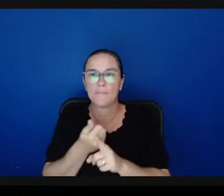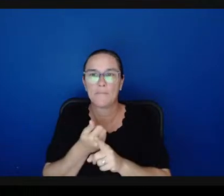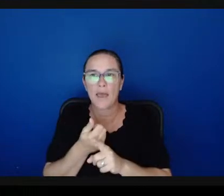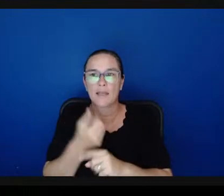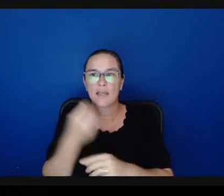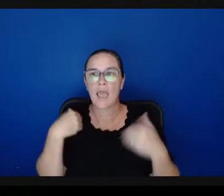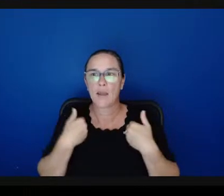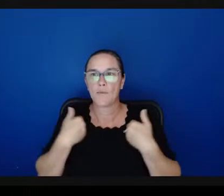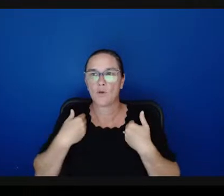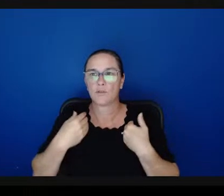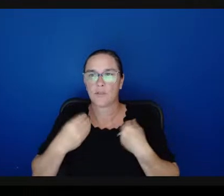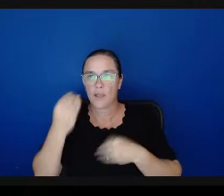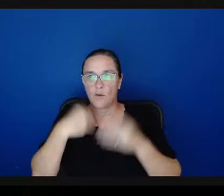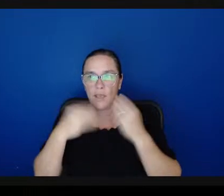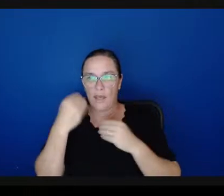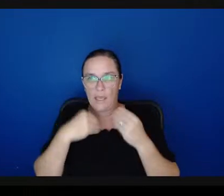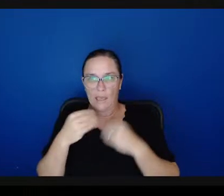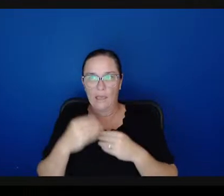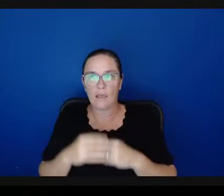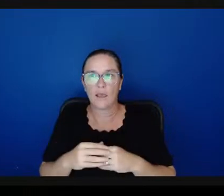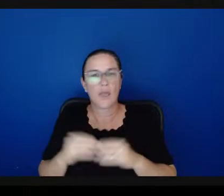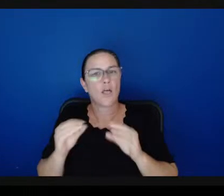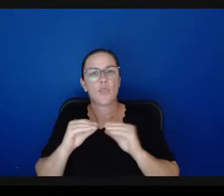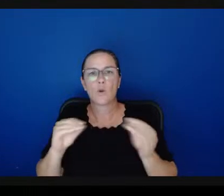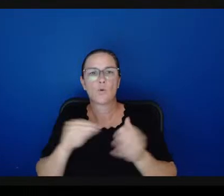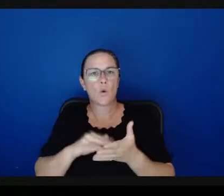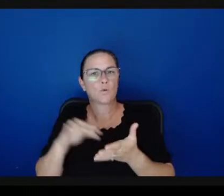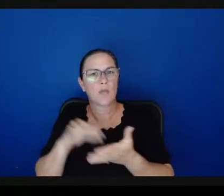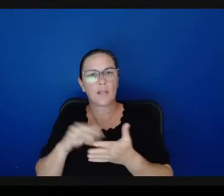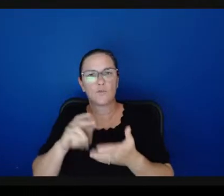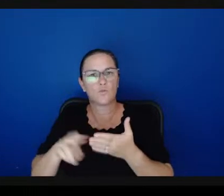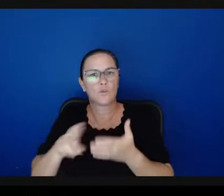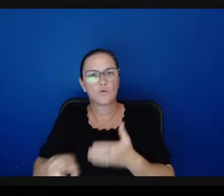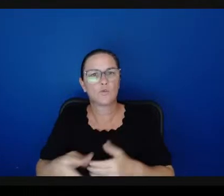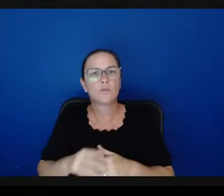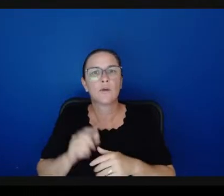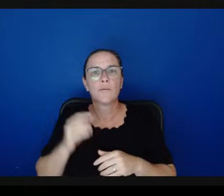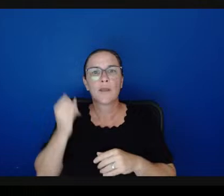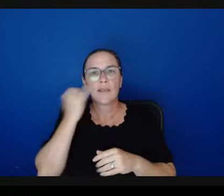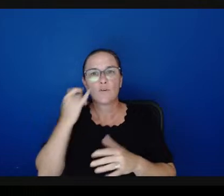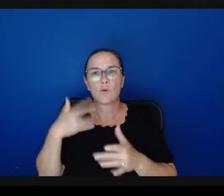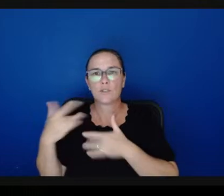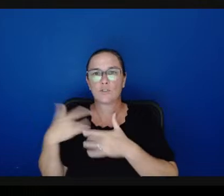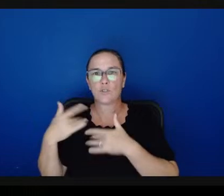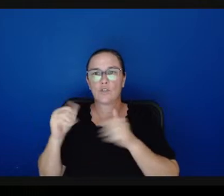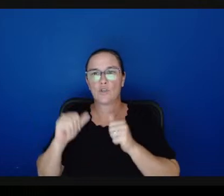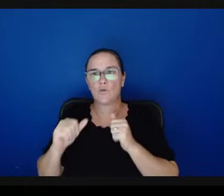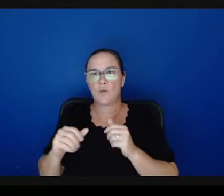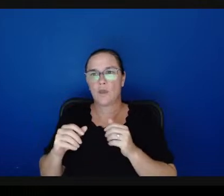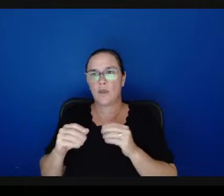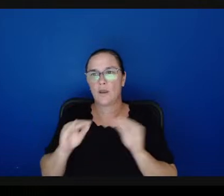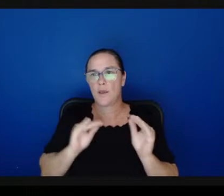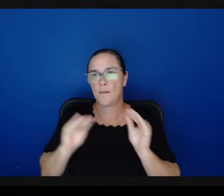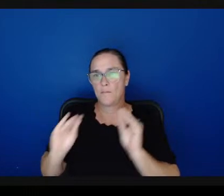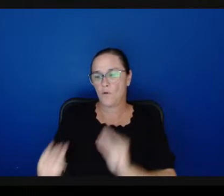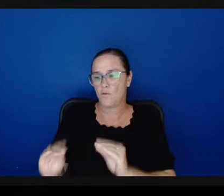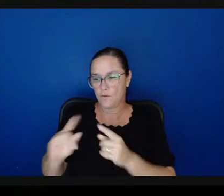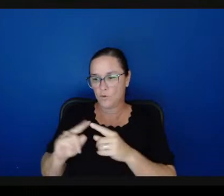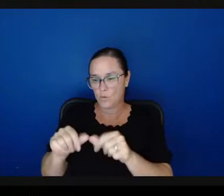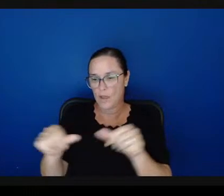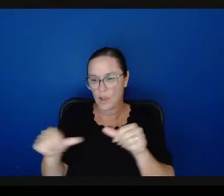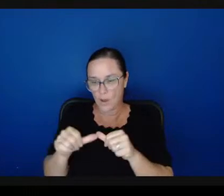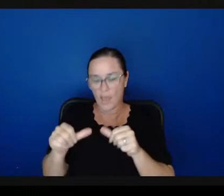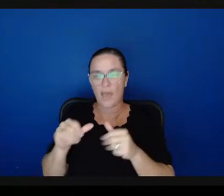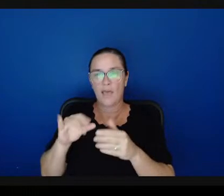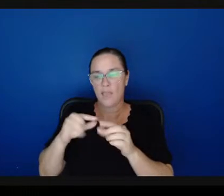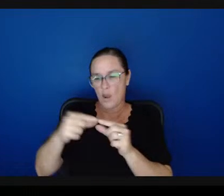but there's no studies. If you're concerned, consider supplementing your animal's feed or relocating them to an area where Pele's hair did not